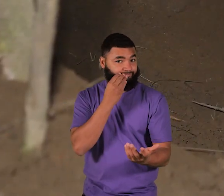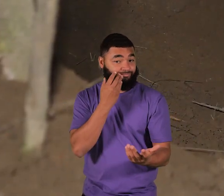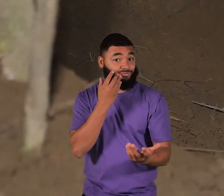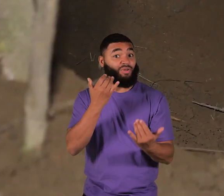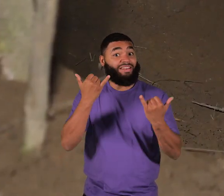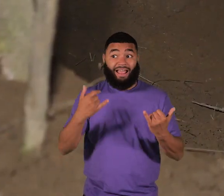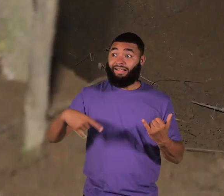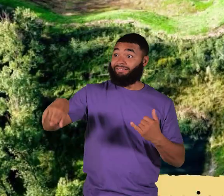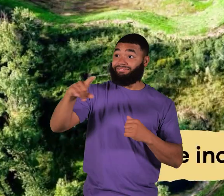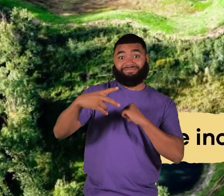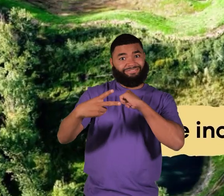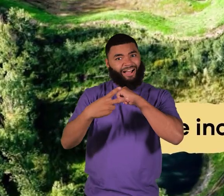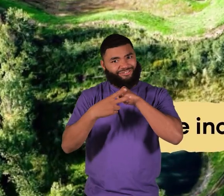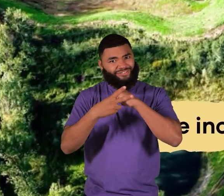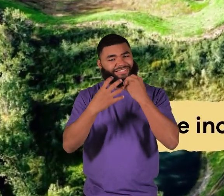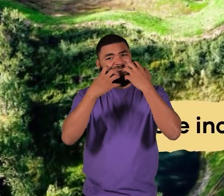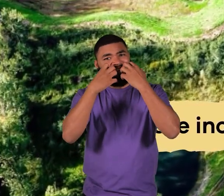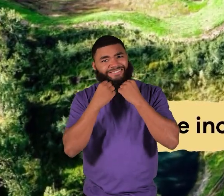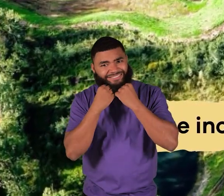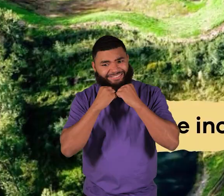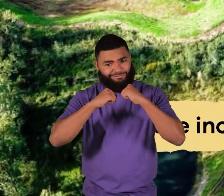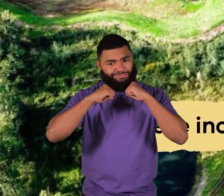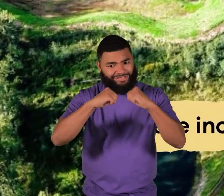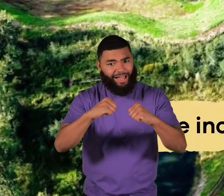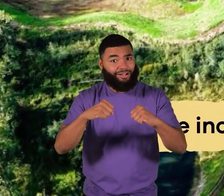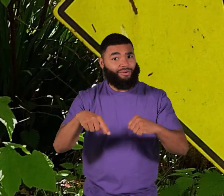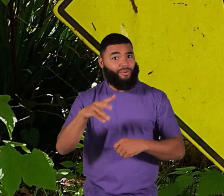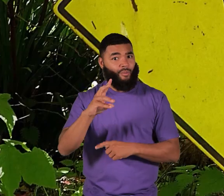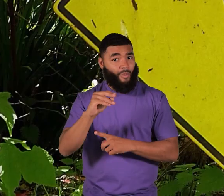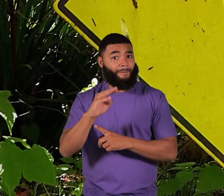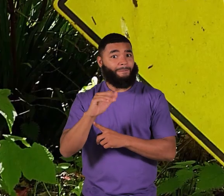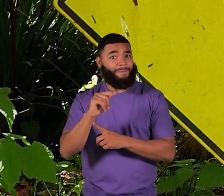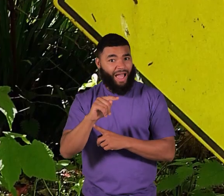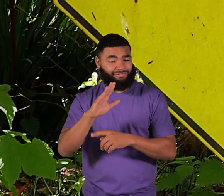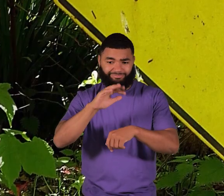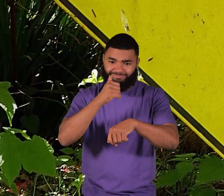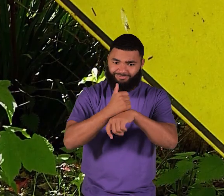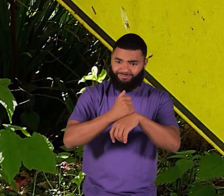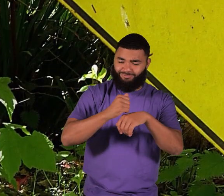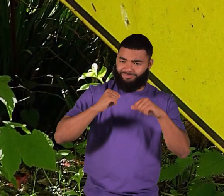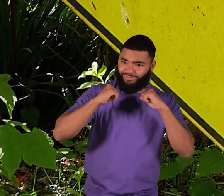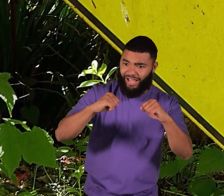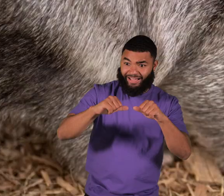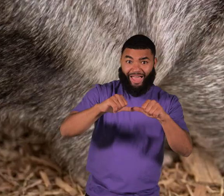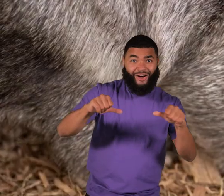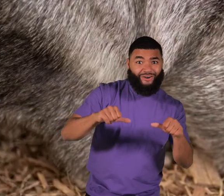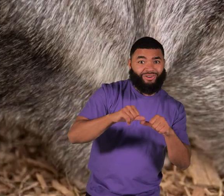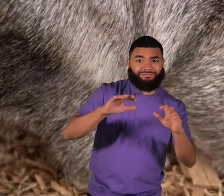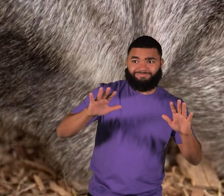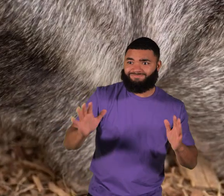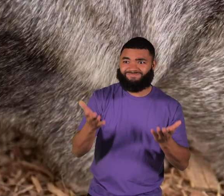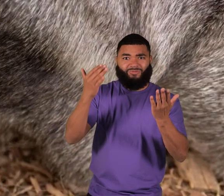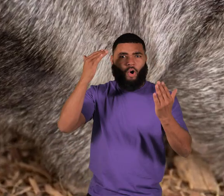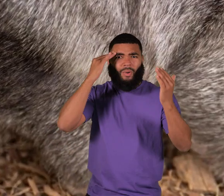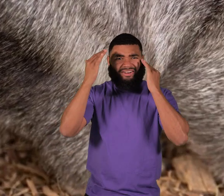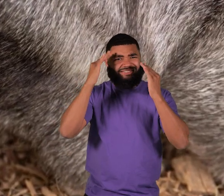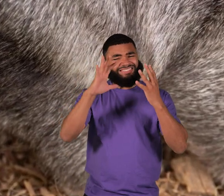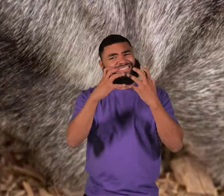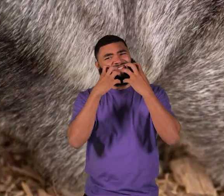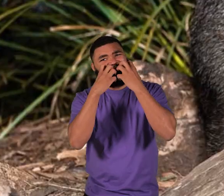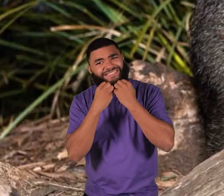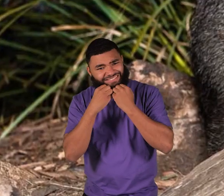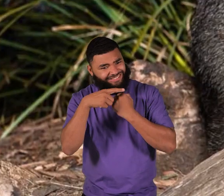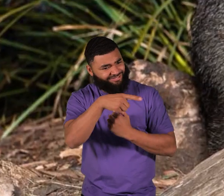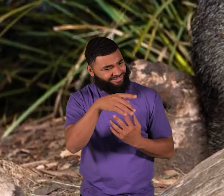protect wombats. These include creating wildlife corridors, establishing protected areas, and raising awareness about